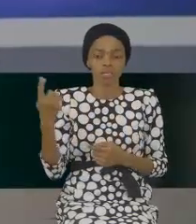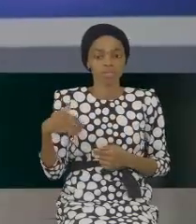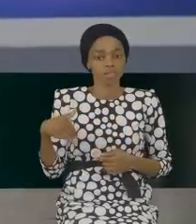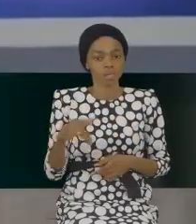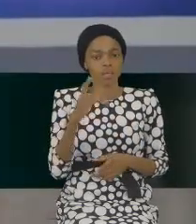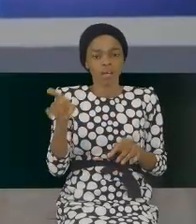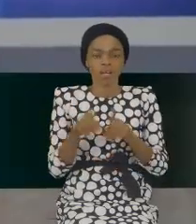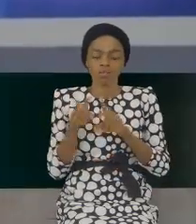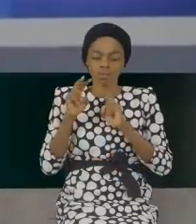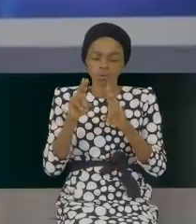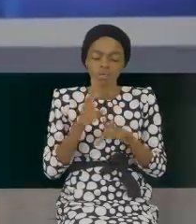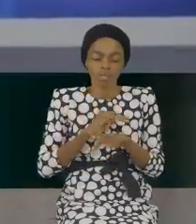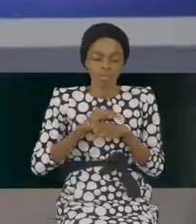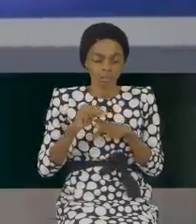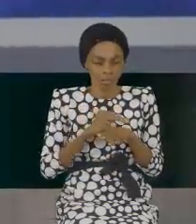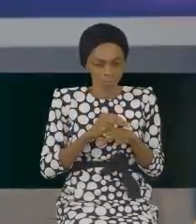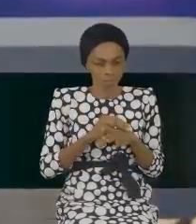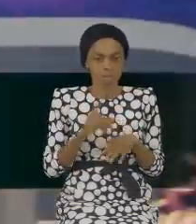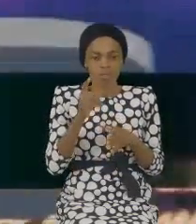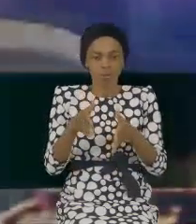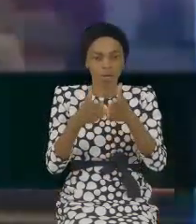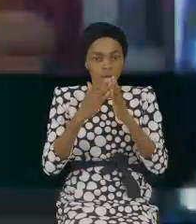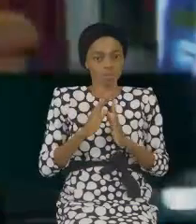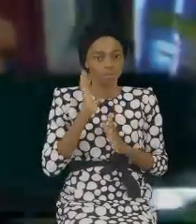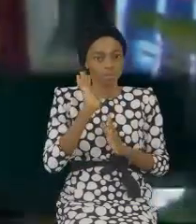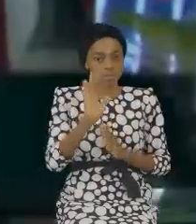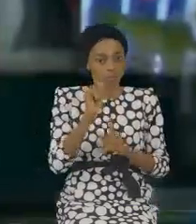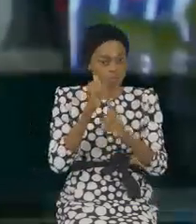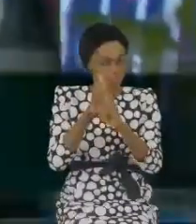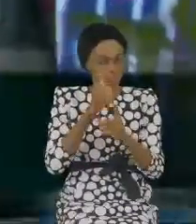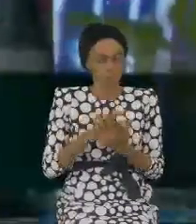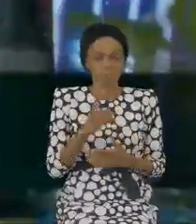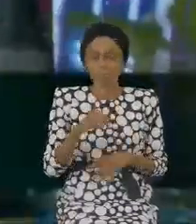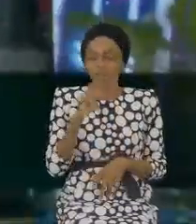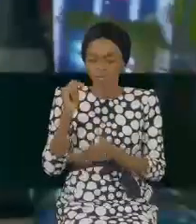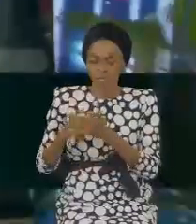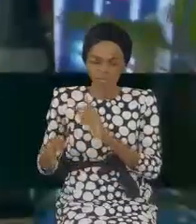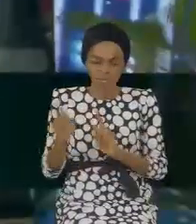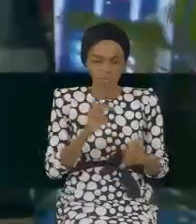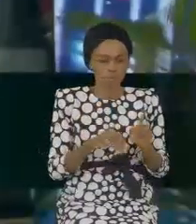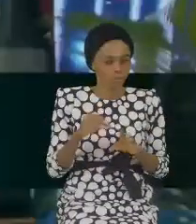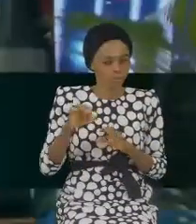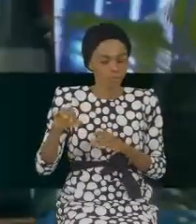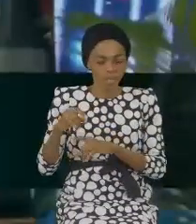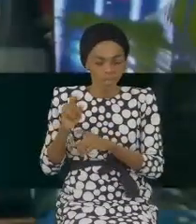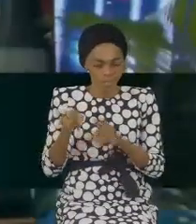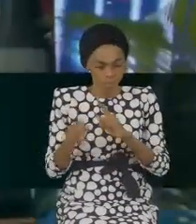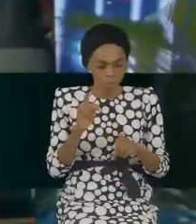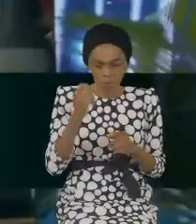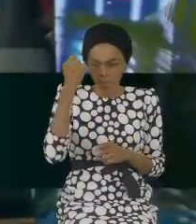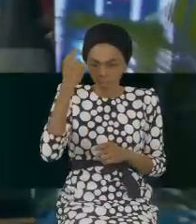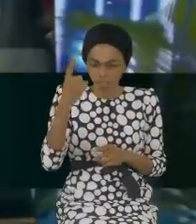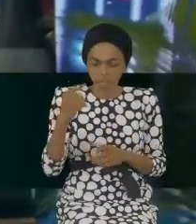yourself, really, the people, do they understand they are out of the world, and